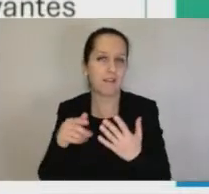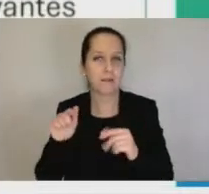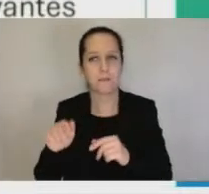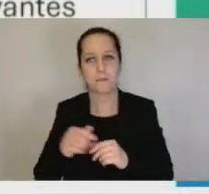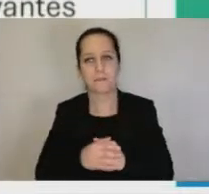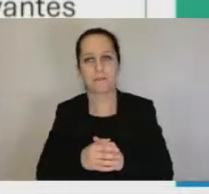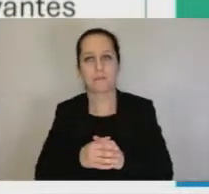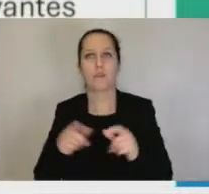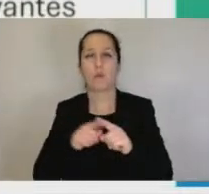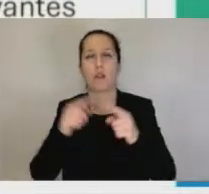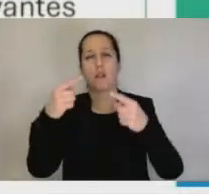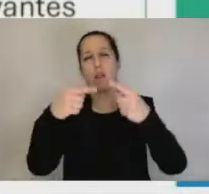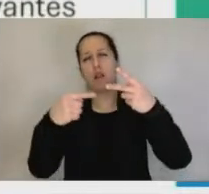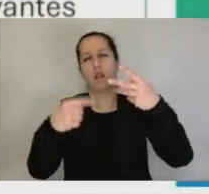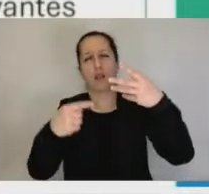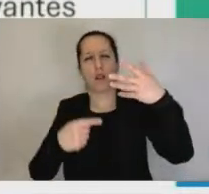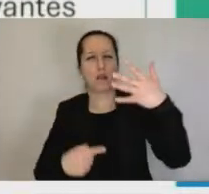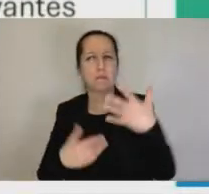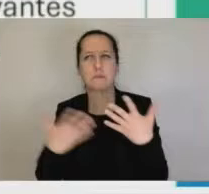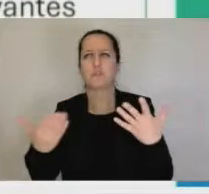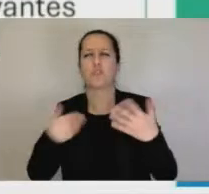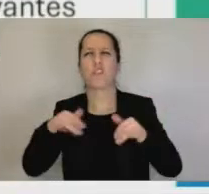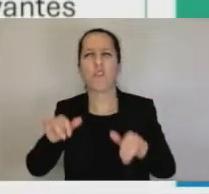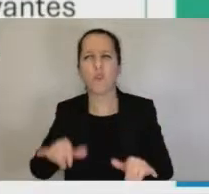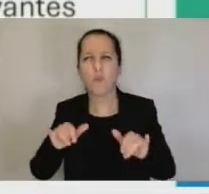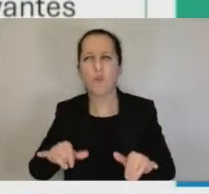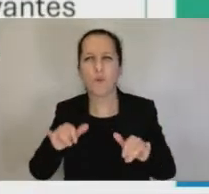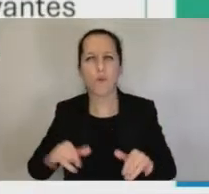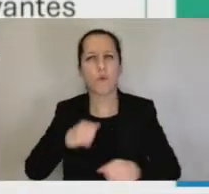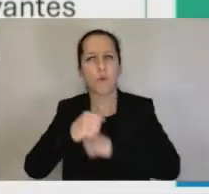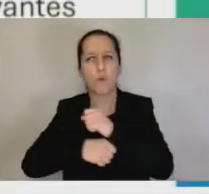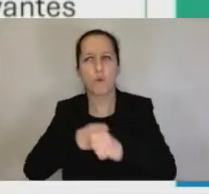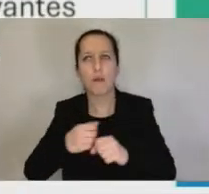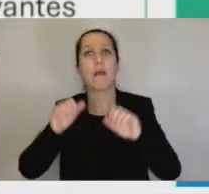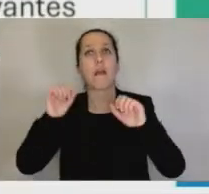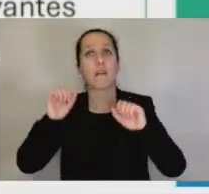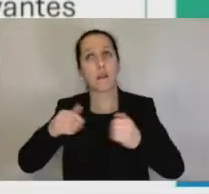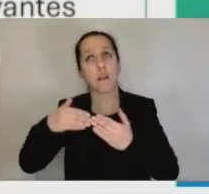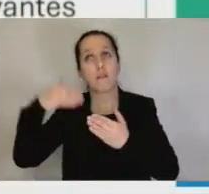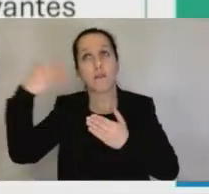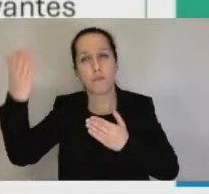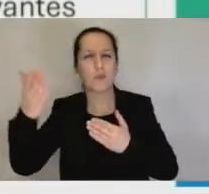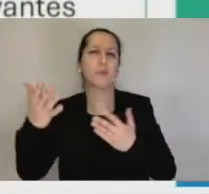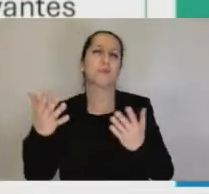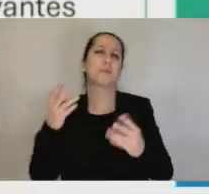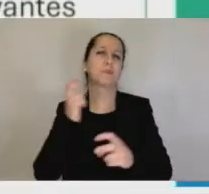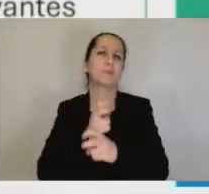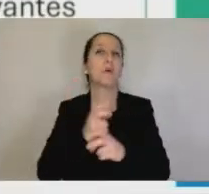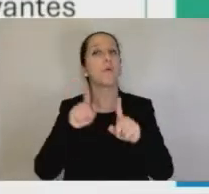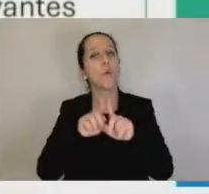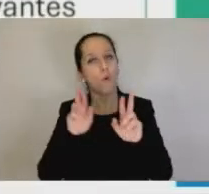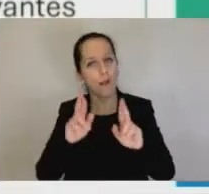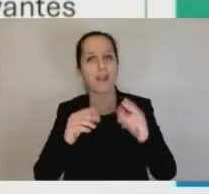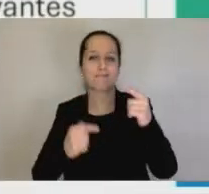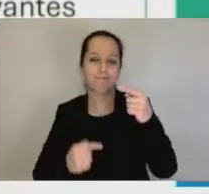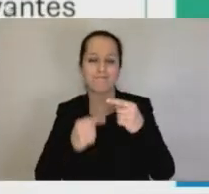contributory systems, and streamlining the requirements of